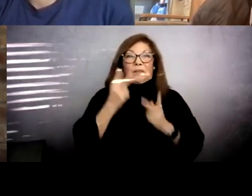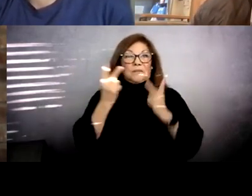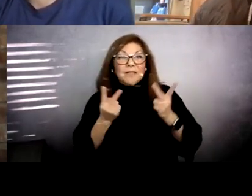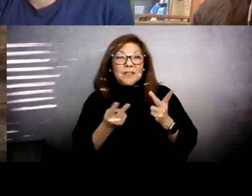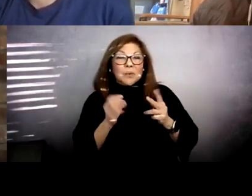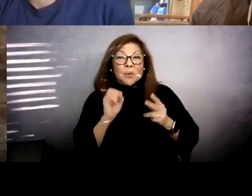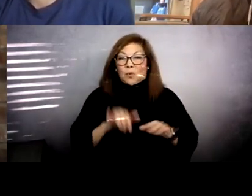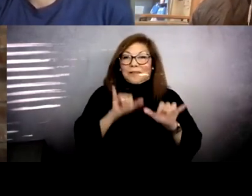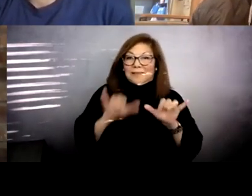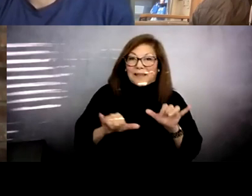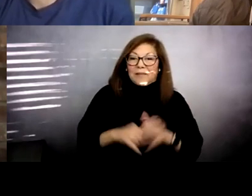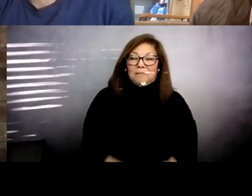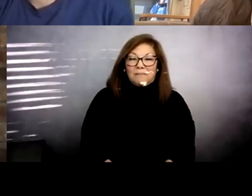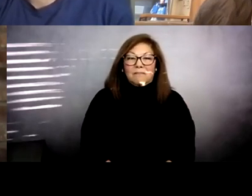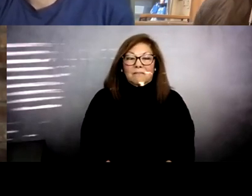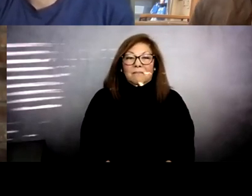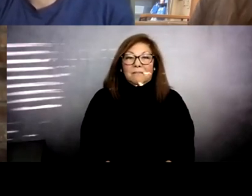stay.